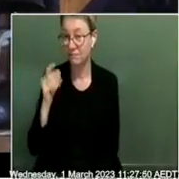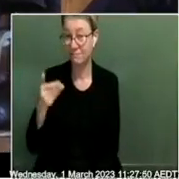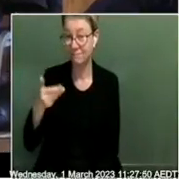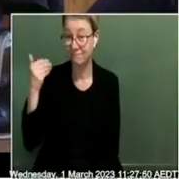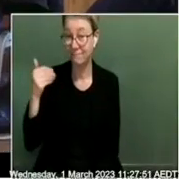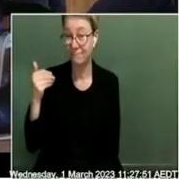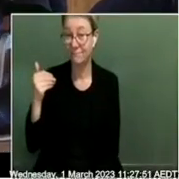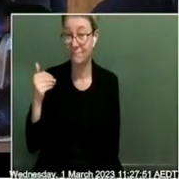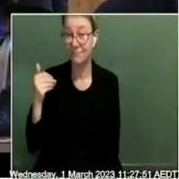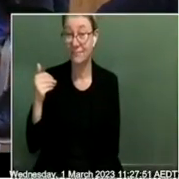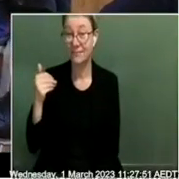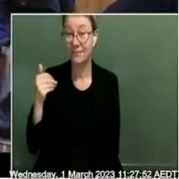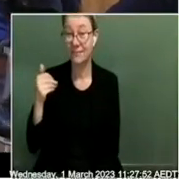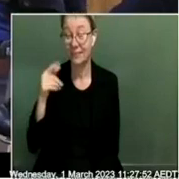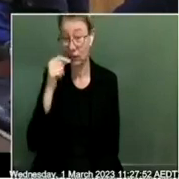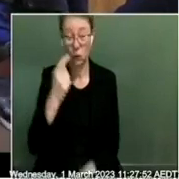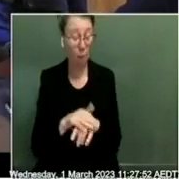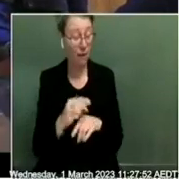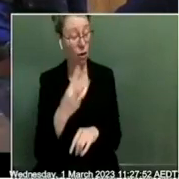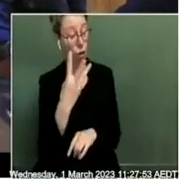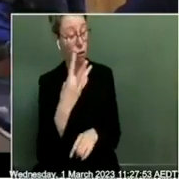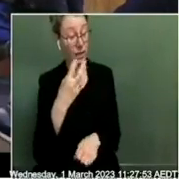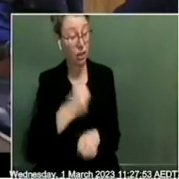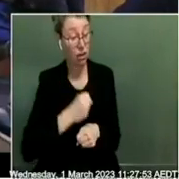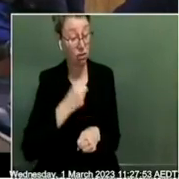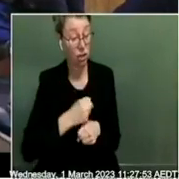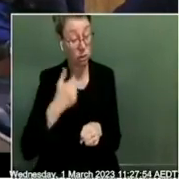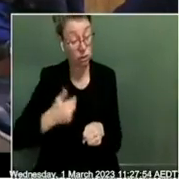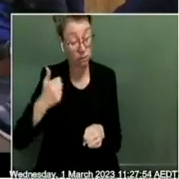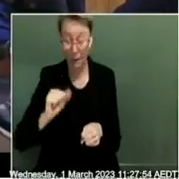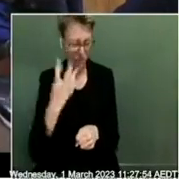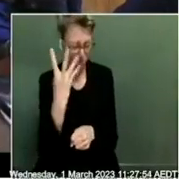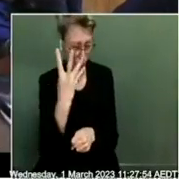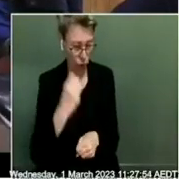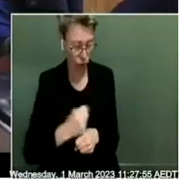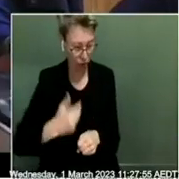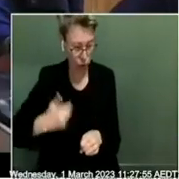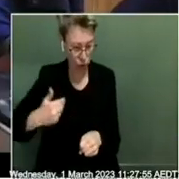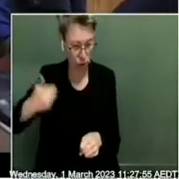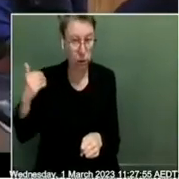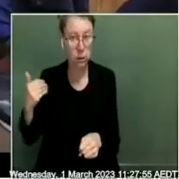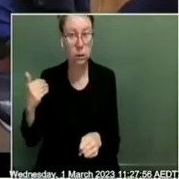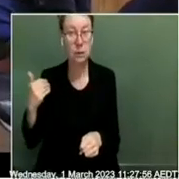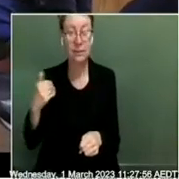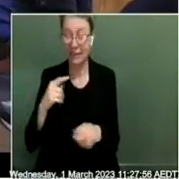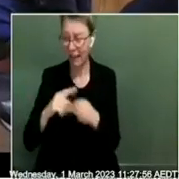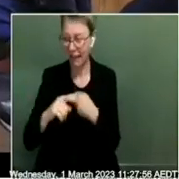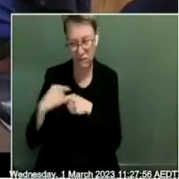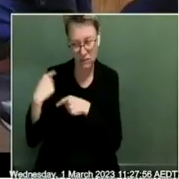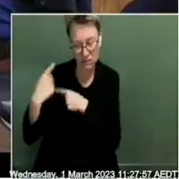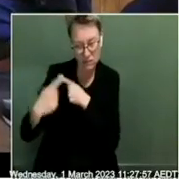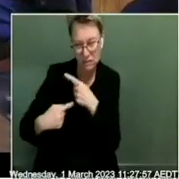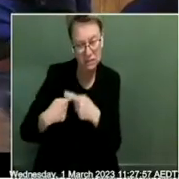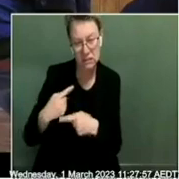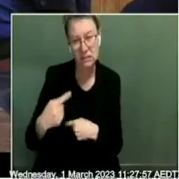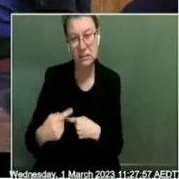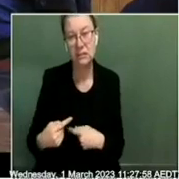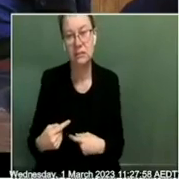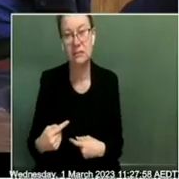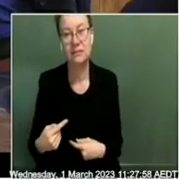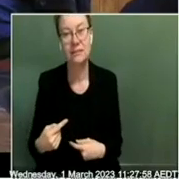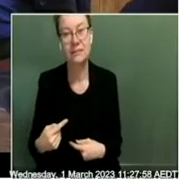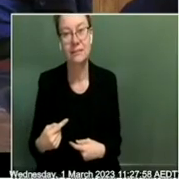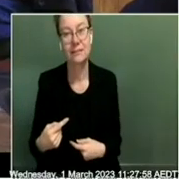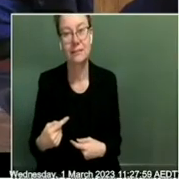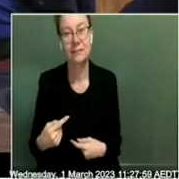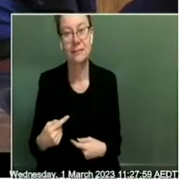not four, easily in terms of the continuity. So it's no secret. So how we manage this and how we